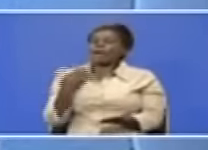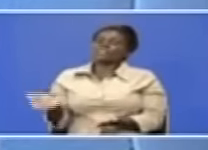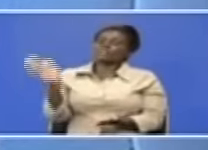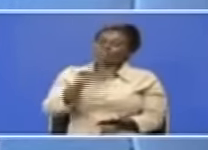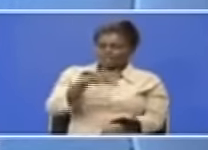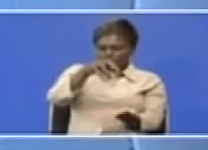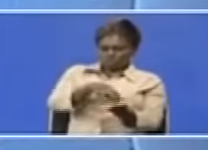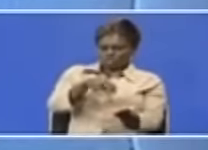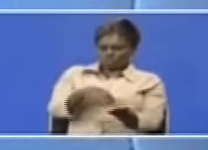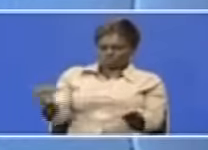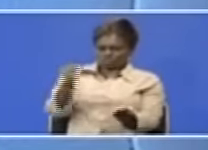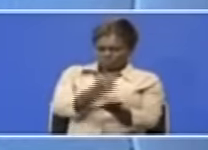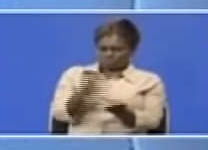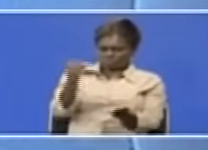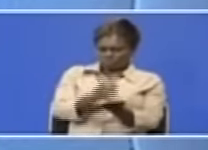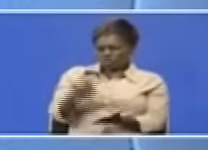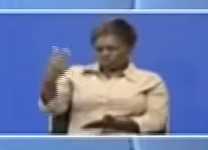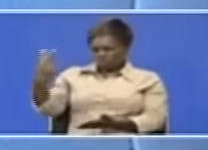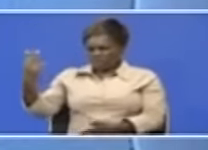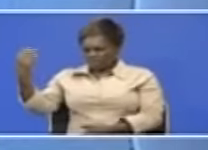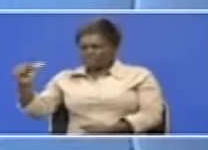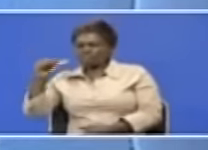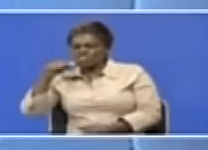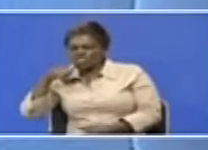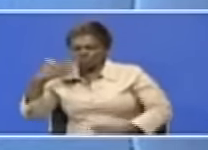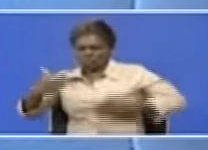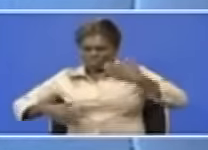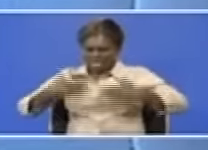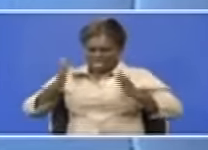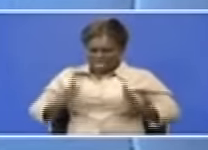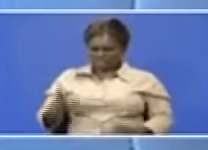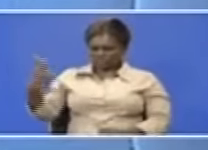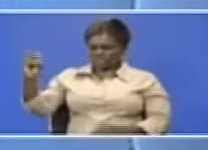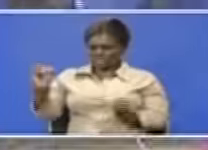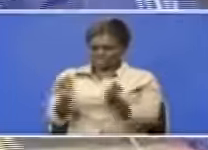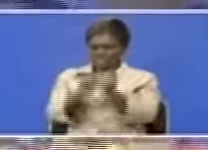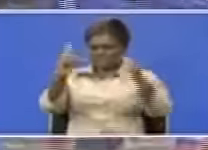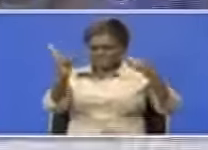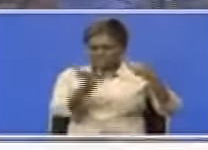days, the team has recruited 25 new players for the 2016 season.